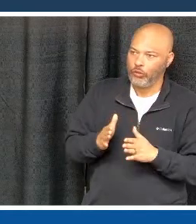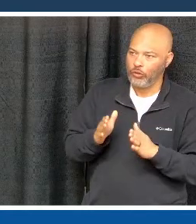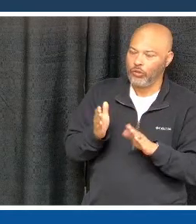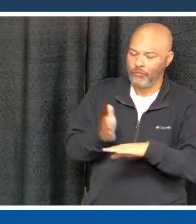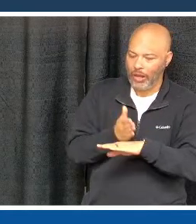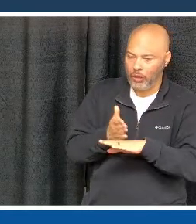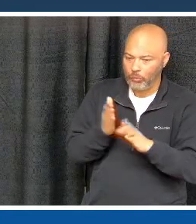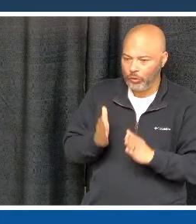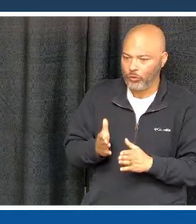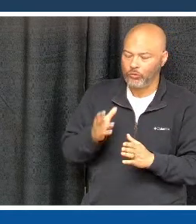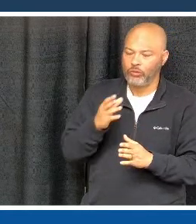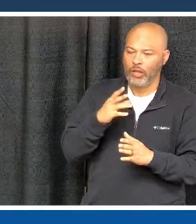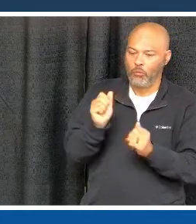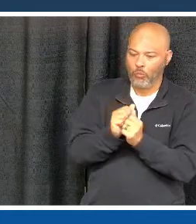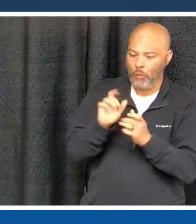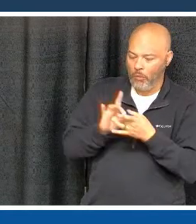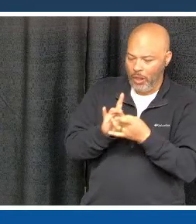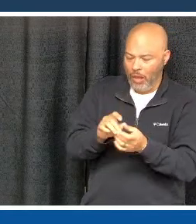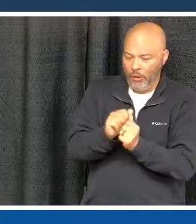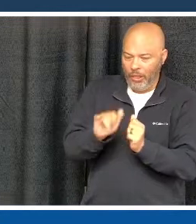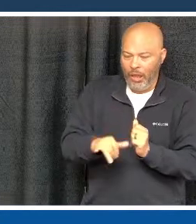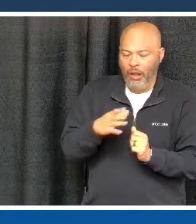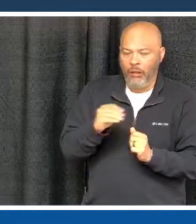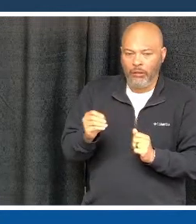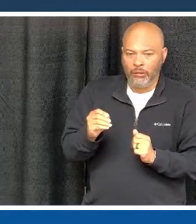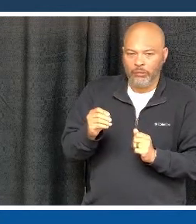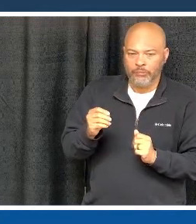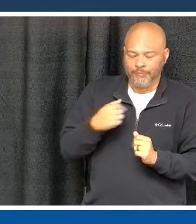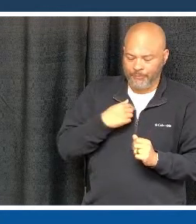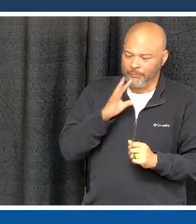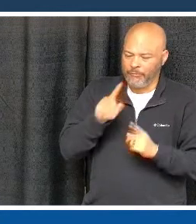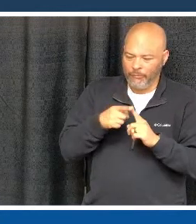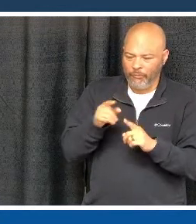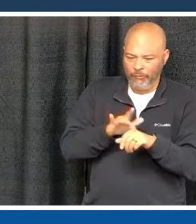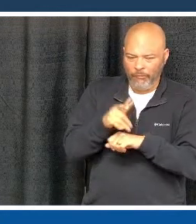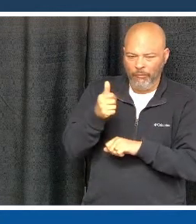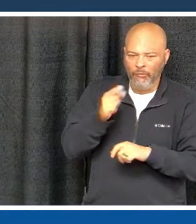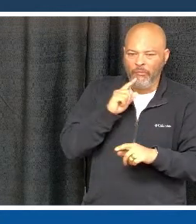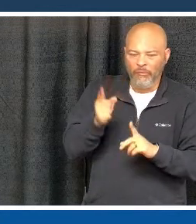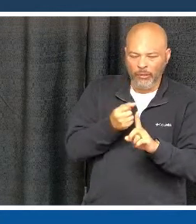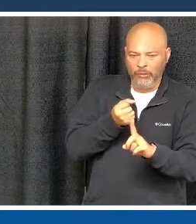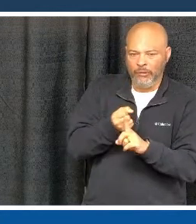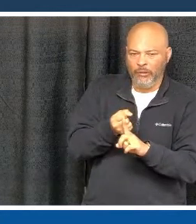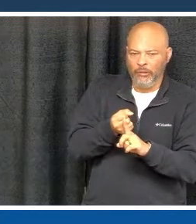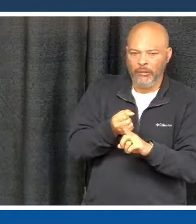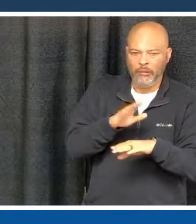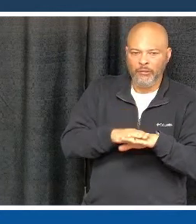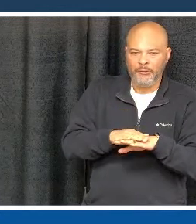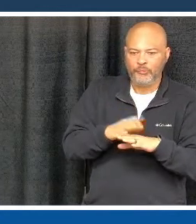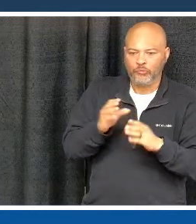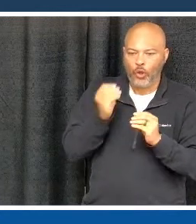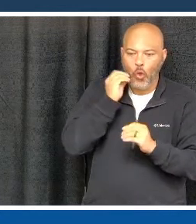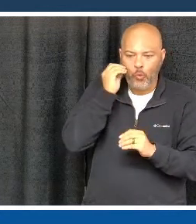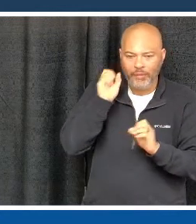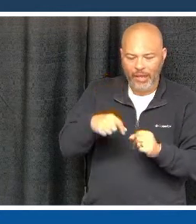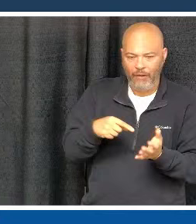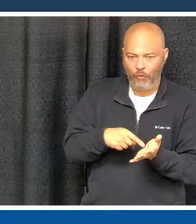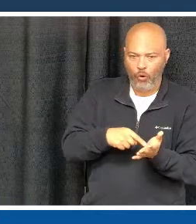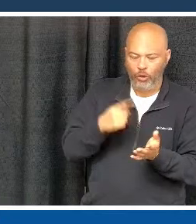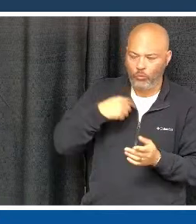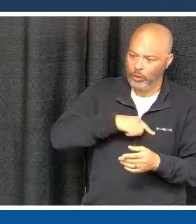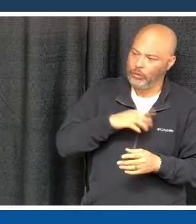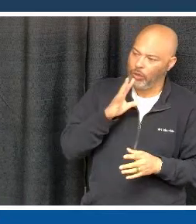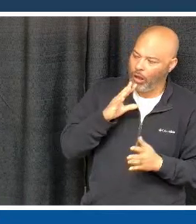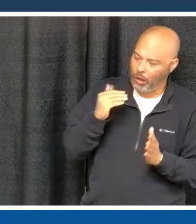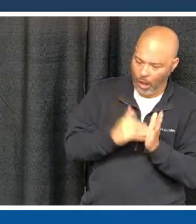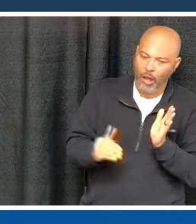in regard to this. And I referenced it earlier, the effect on affordable homes, which, I mean, we're constantly